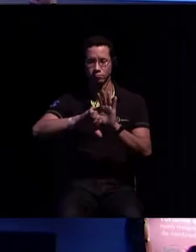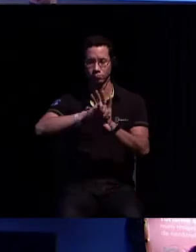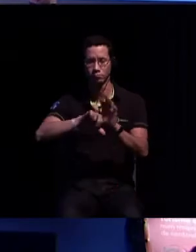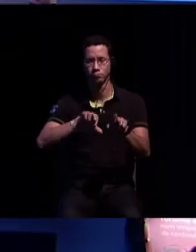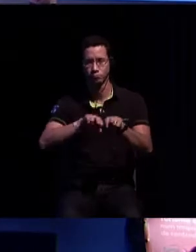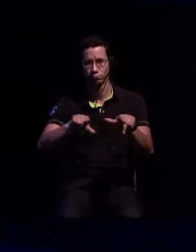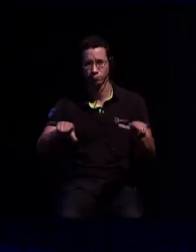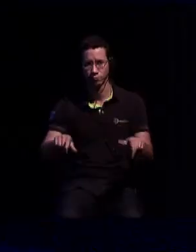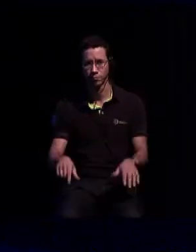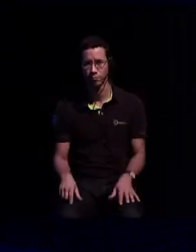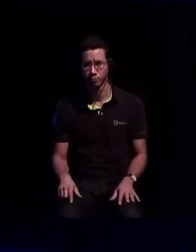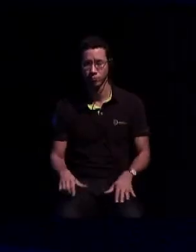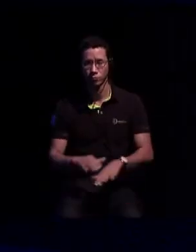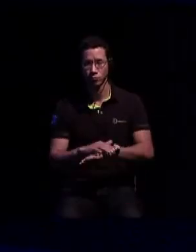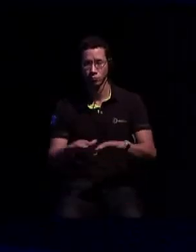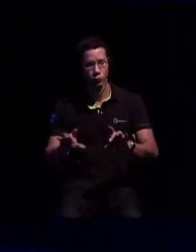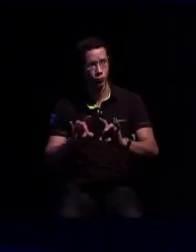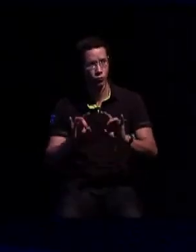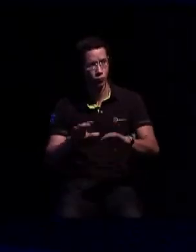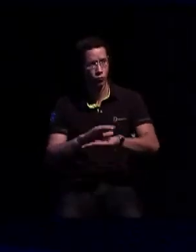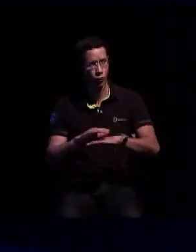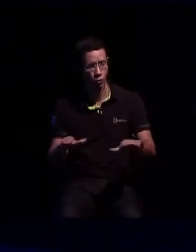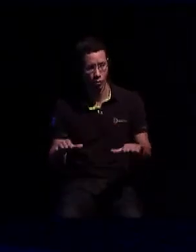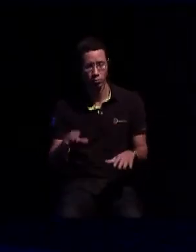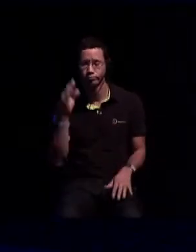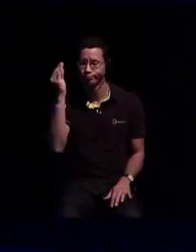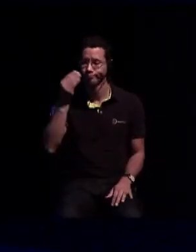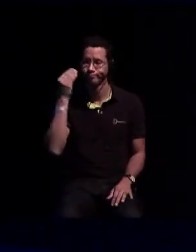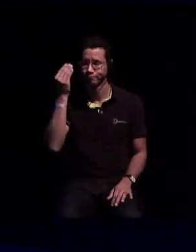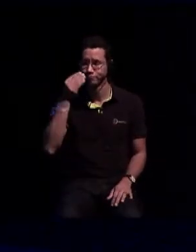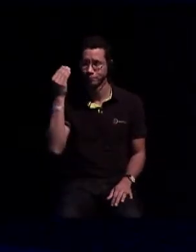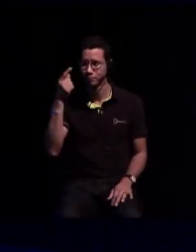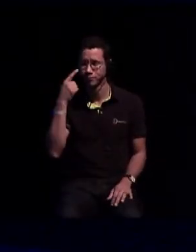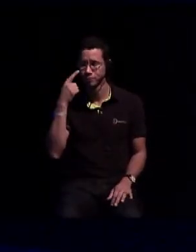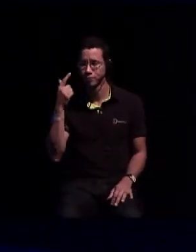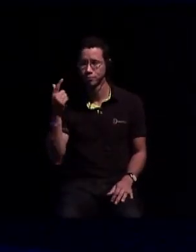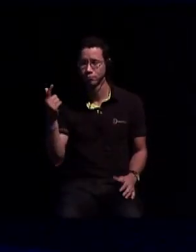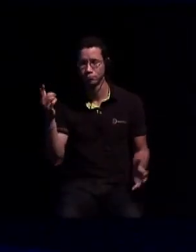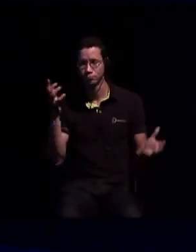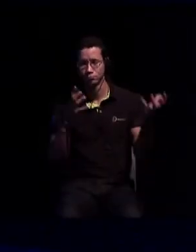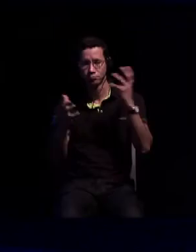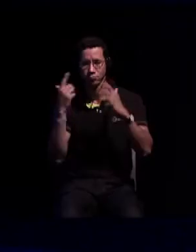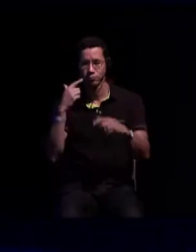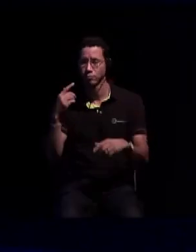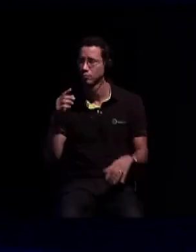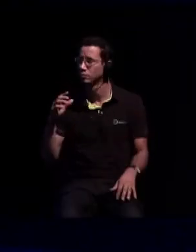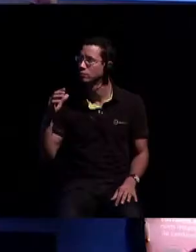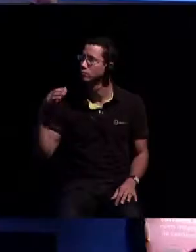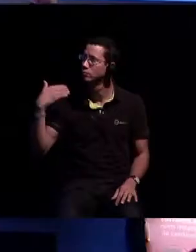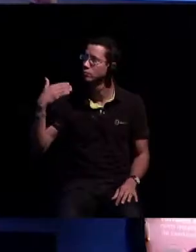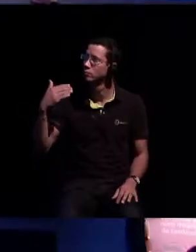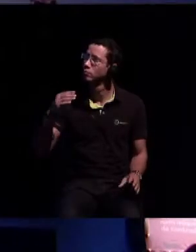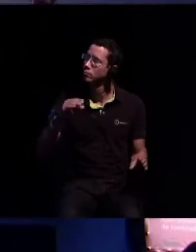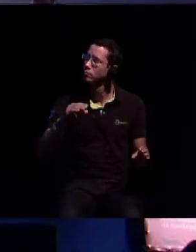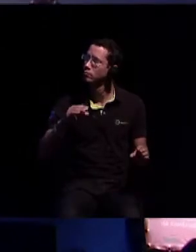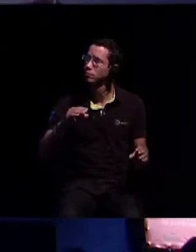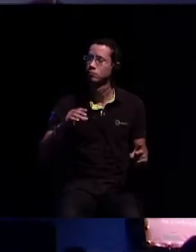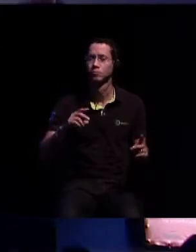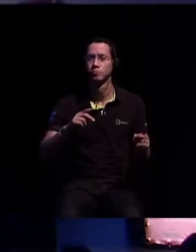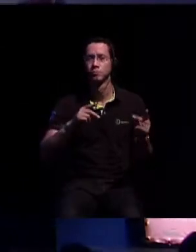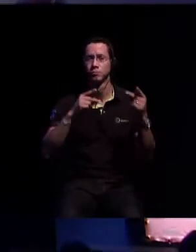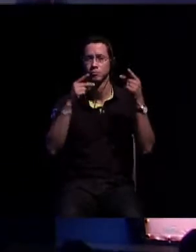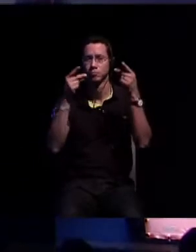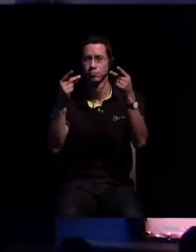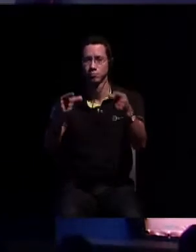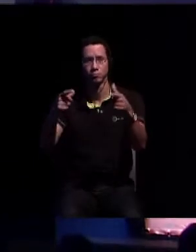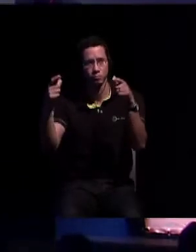all. My own experience was shaped by going to a place called Camp Coorong, which is an educational center that